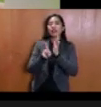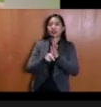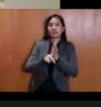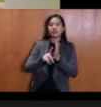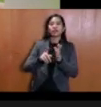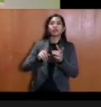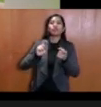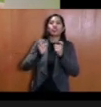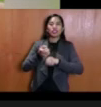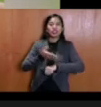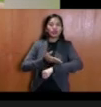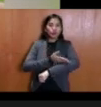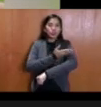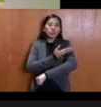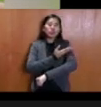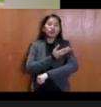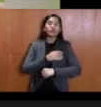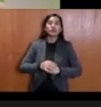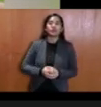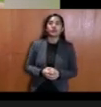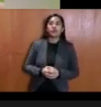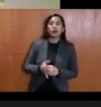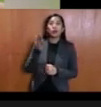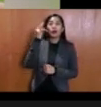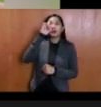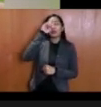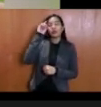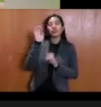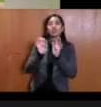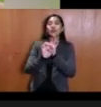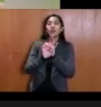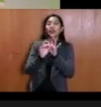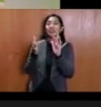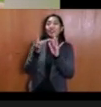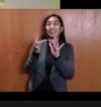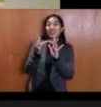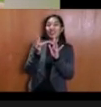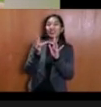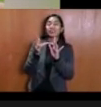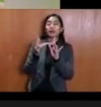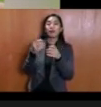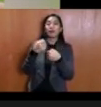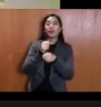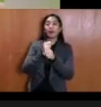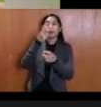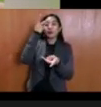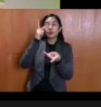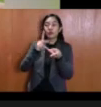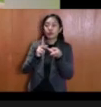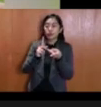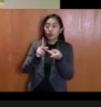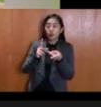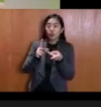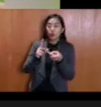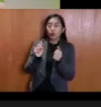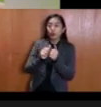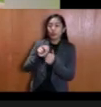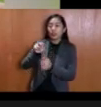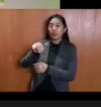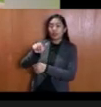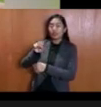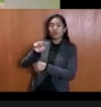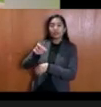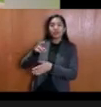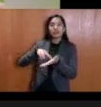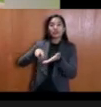oh, the internet was created effectively through, you know, with NASA research at the beginning.